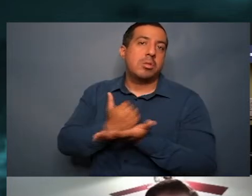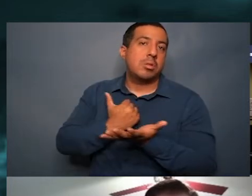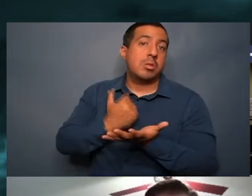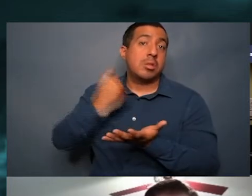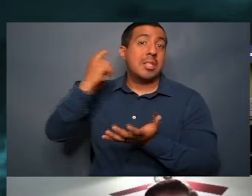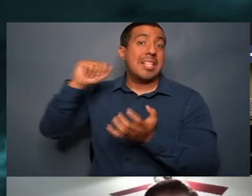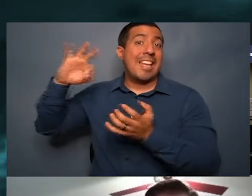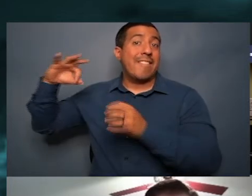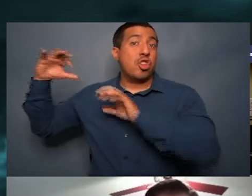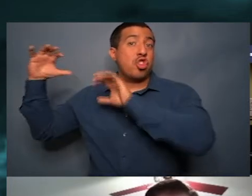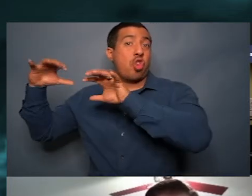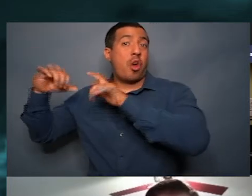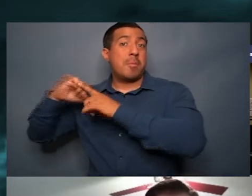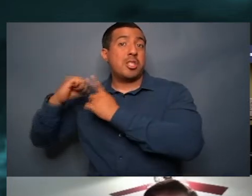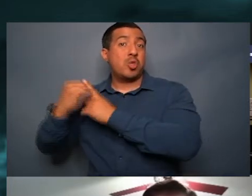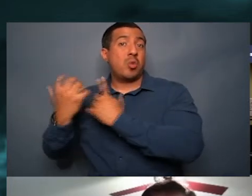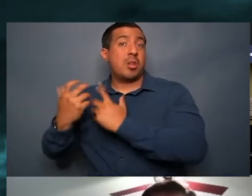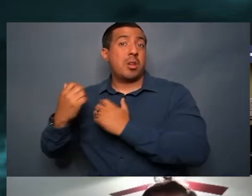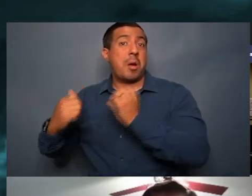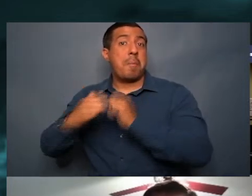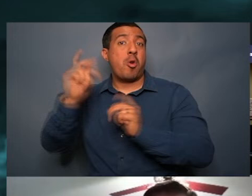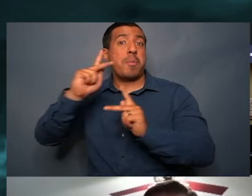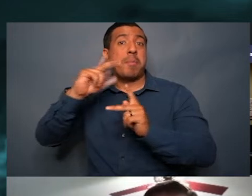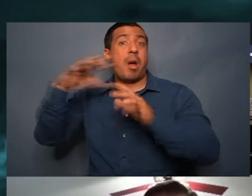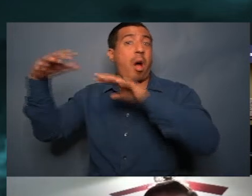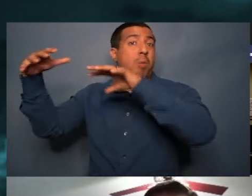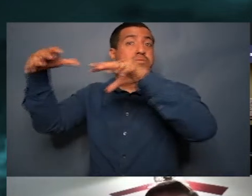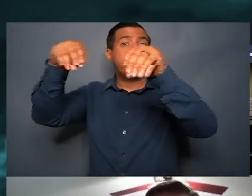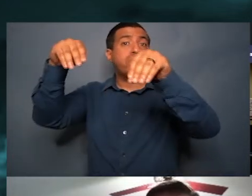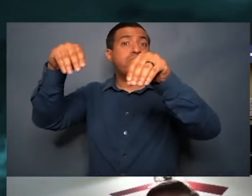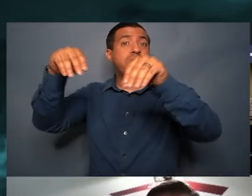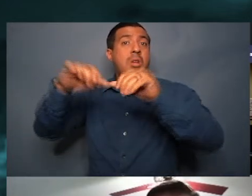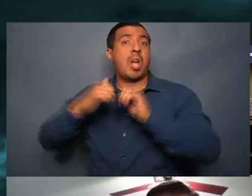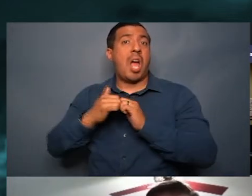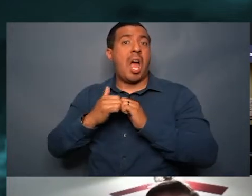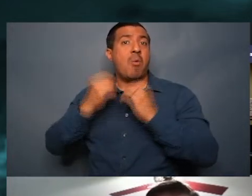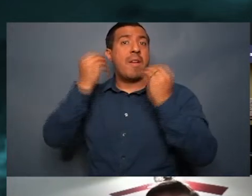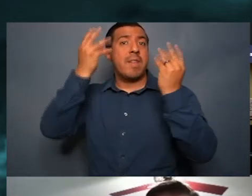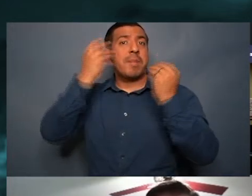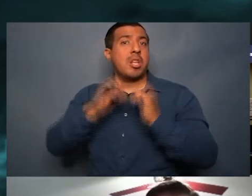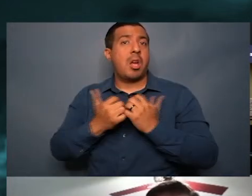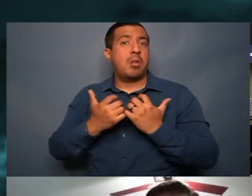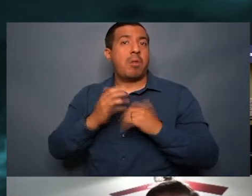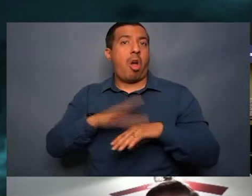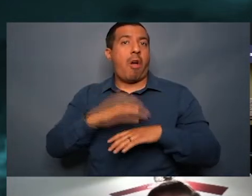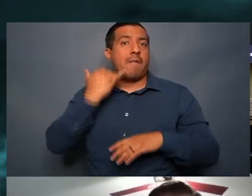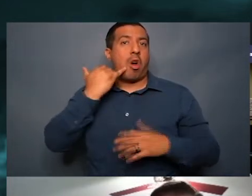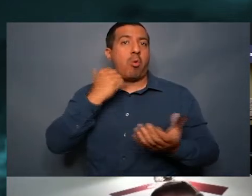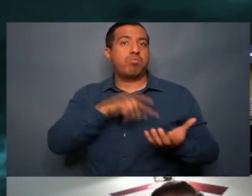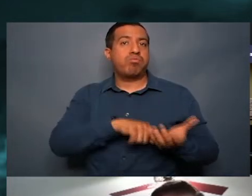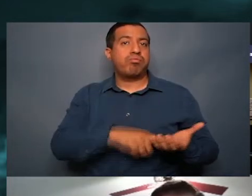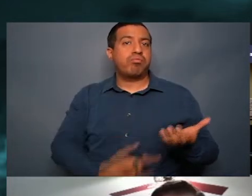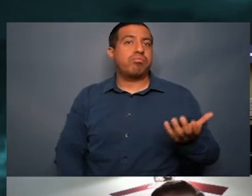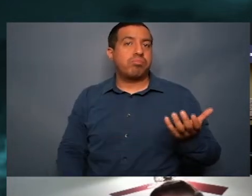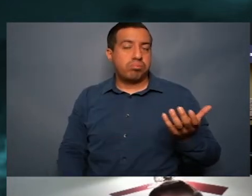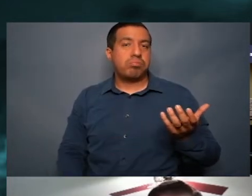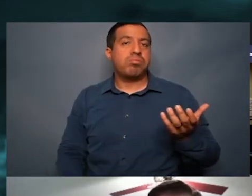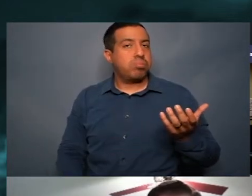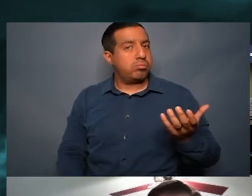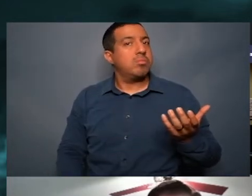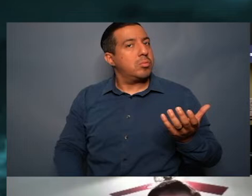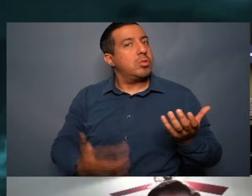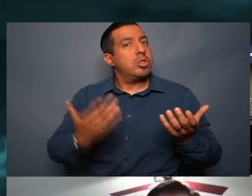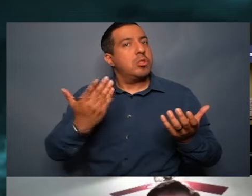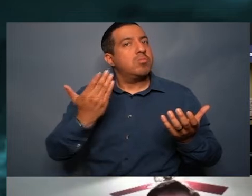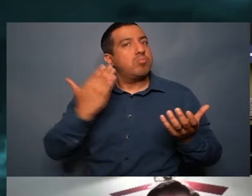storm situation, most people, when they lose power, the only way you're going to get your information is on your phone. So you should